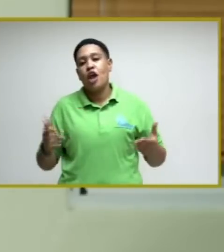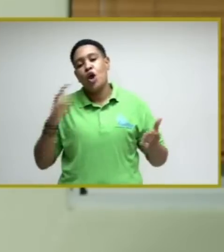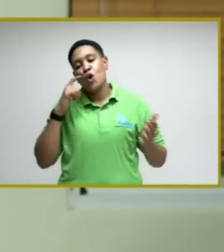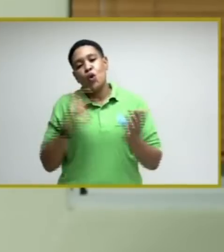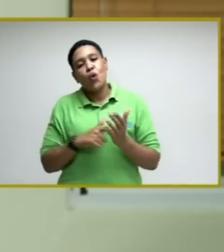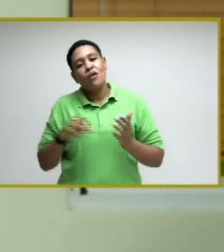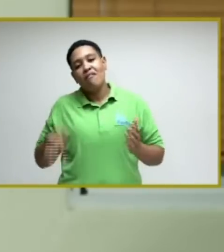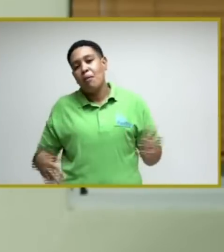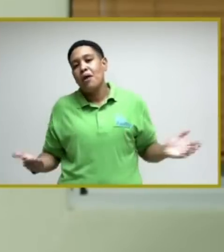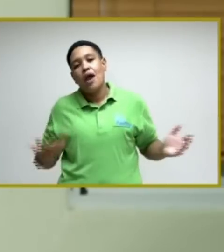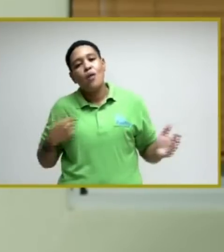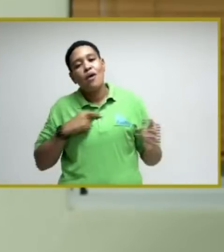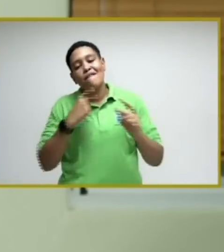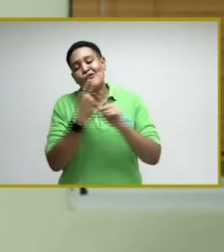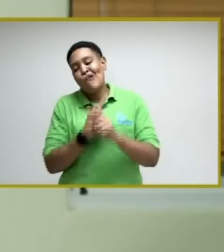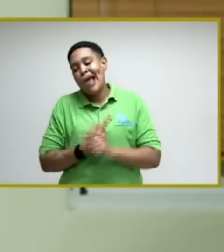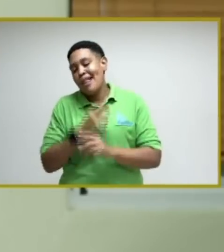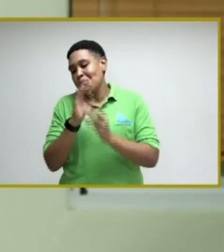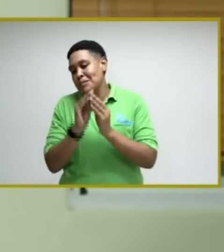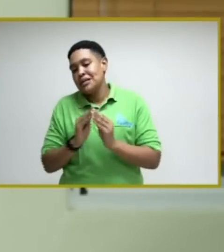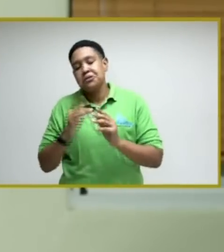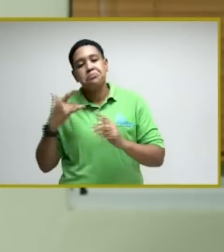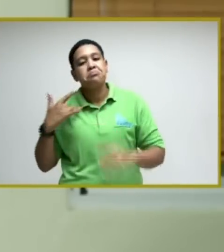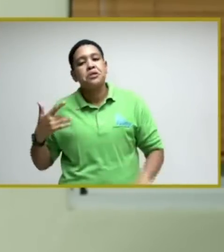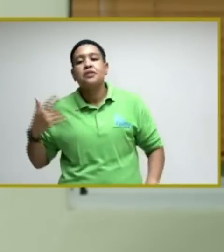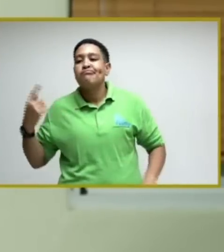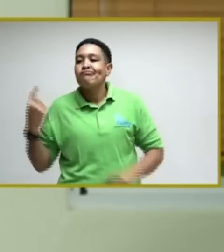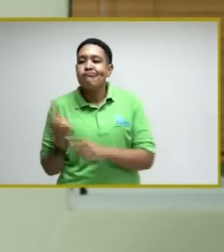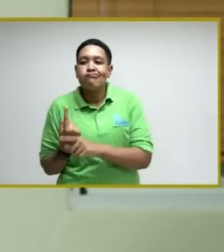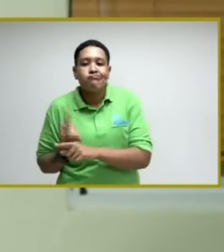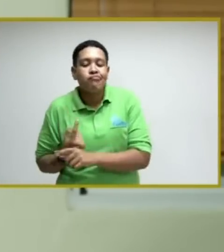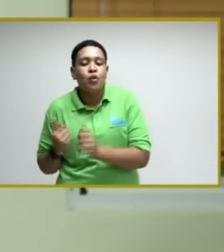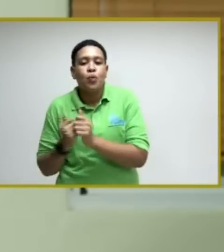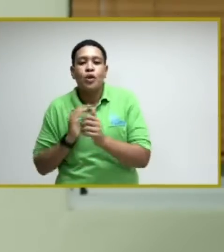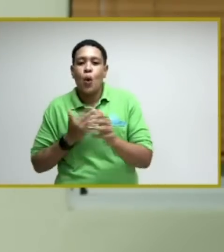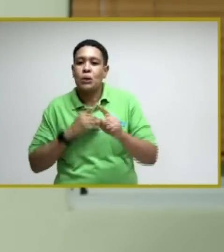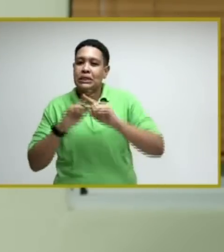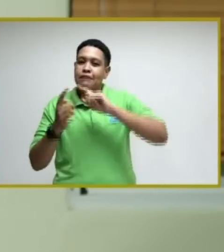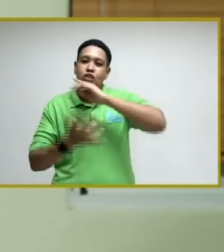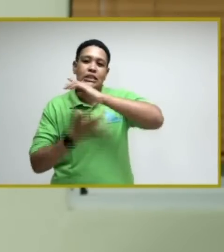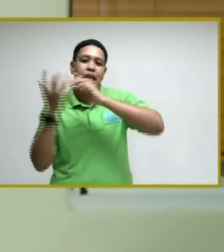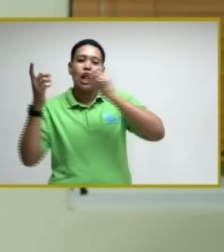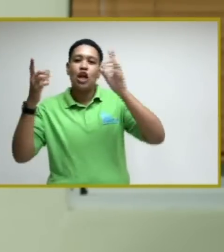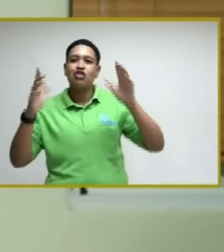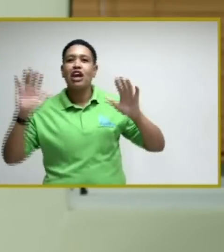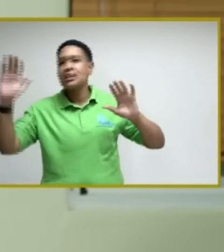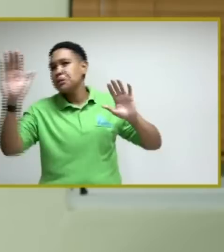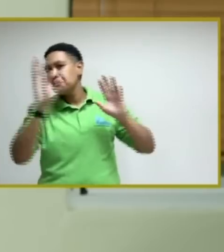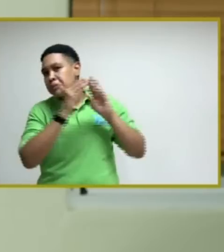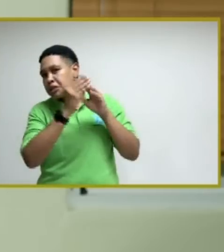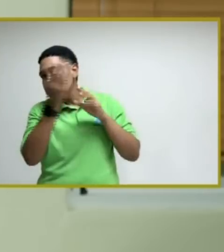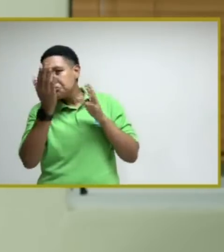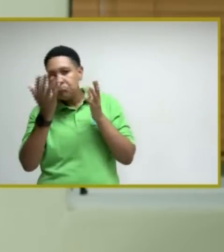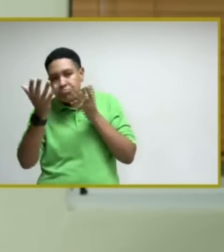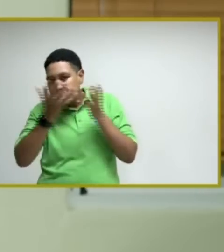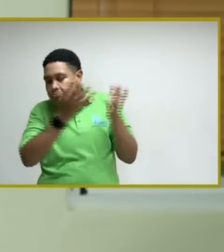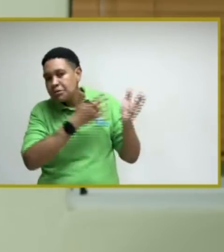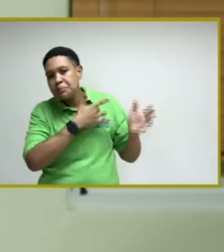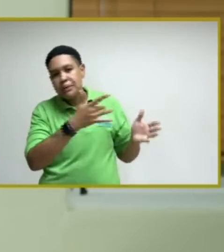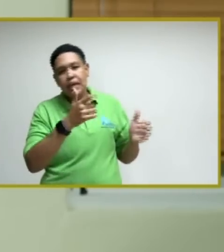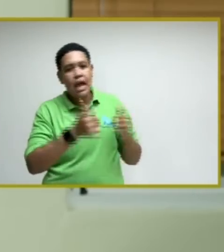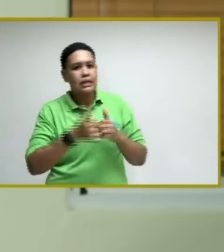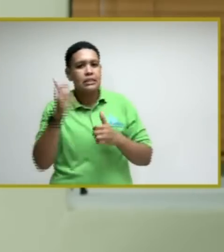our regular meetings with our regional technical directors, with our senior medical